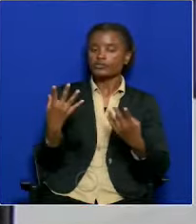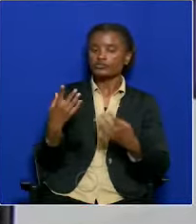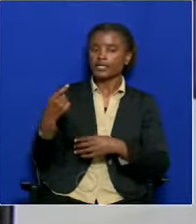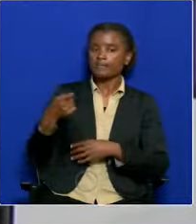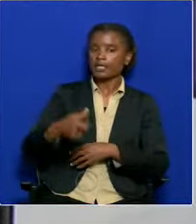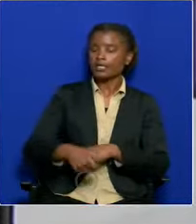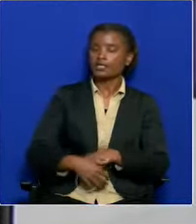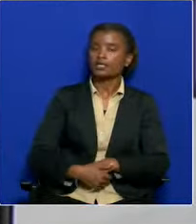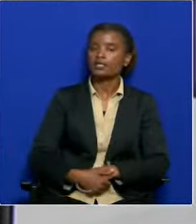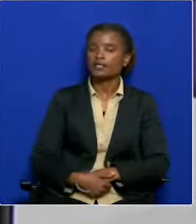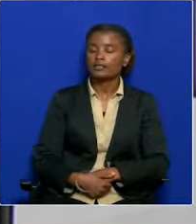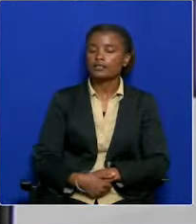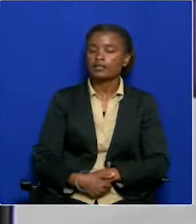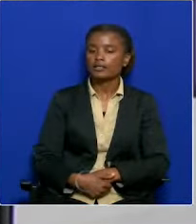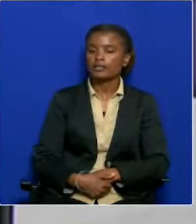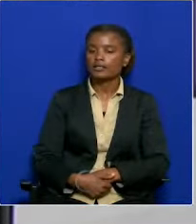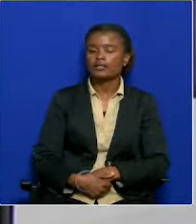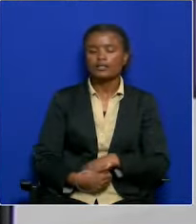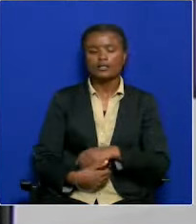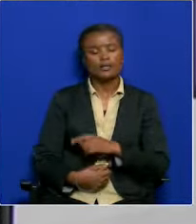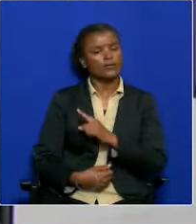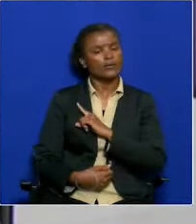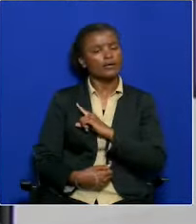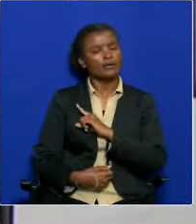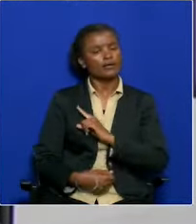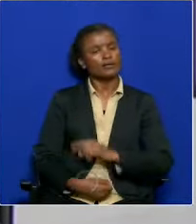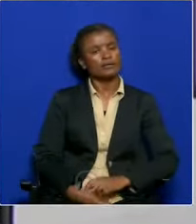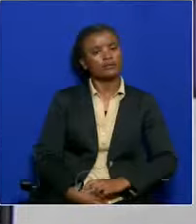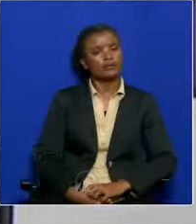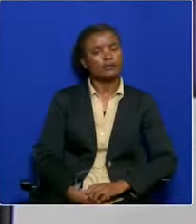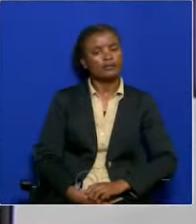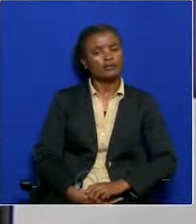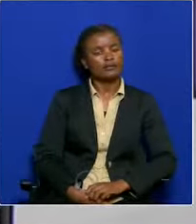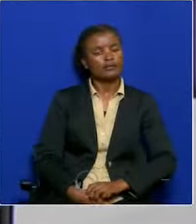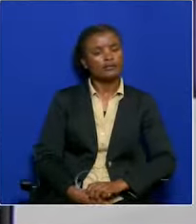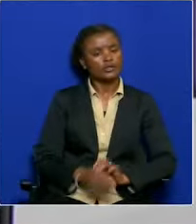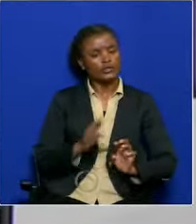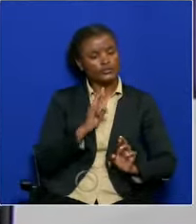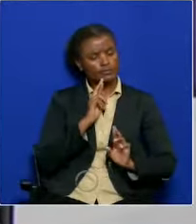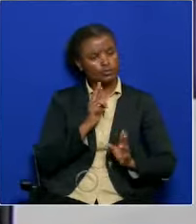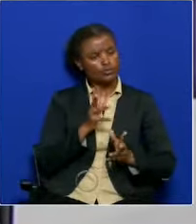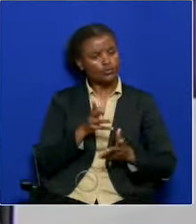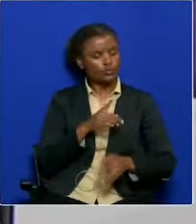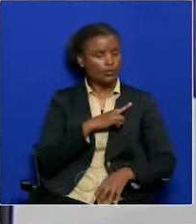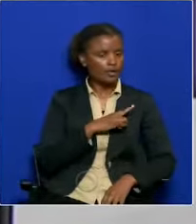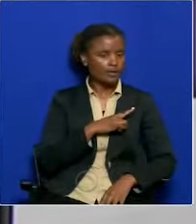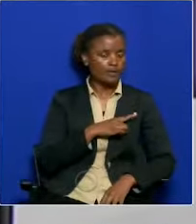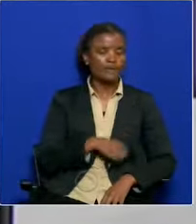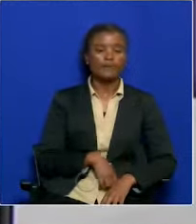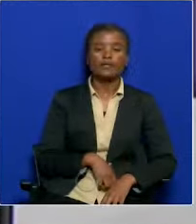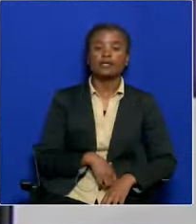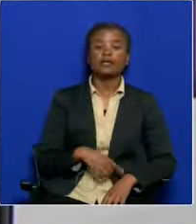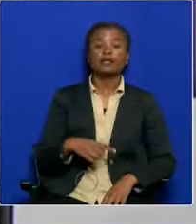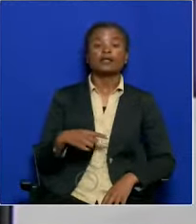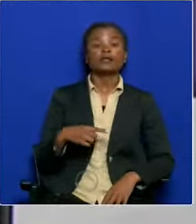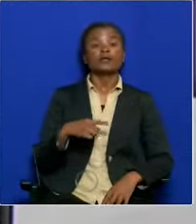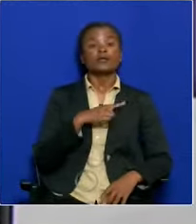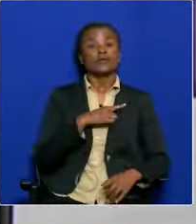Yes. Why would that be your response? No, because he indicated a certain amount, I just wanted to